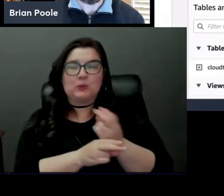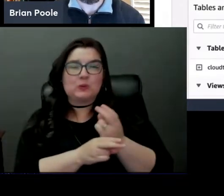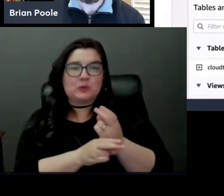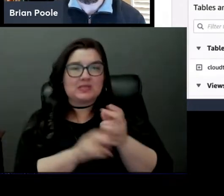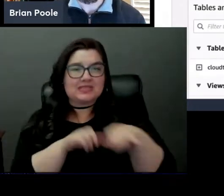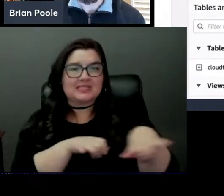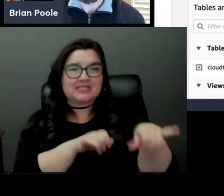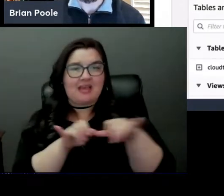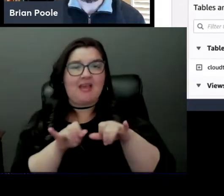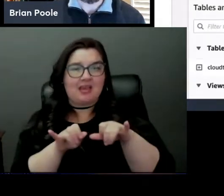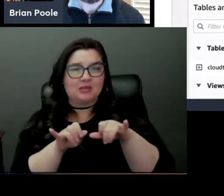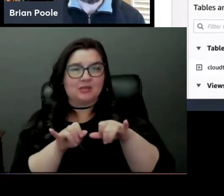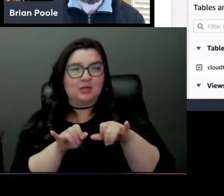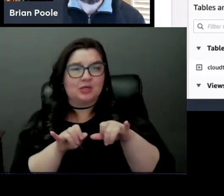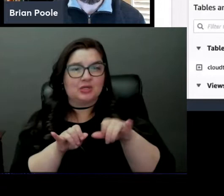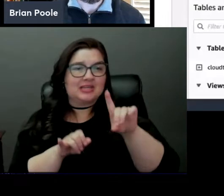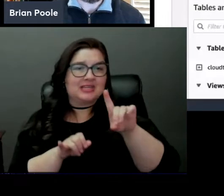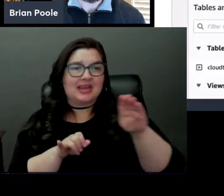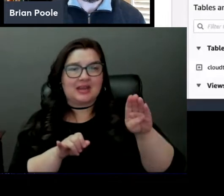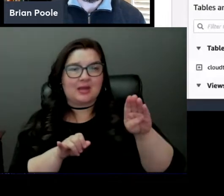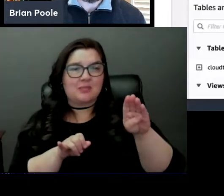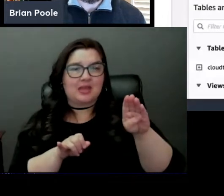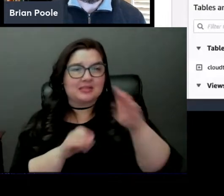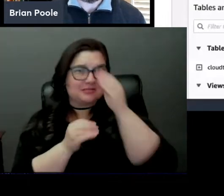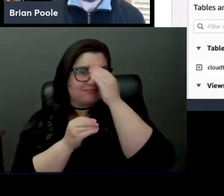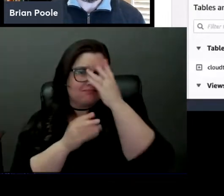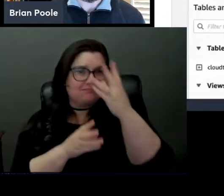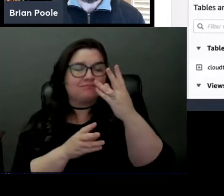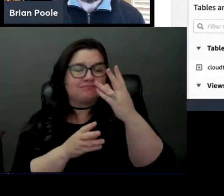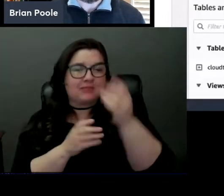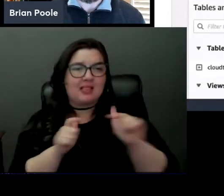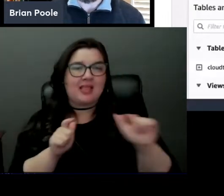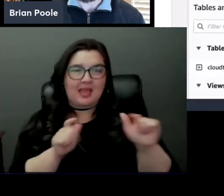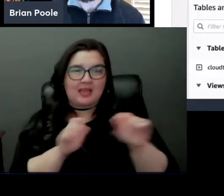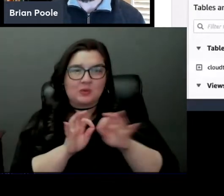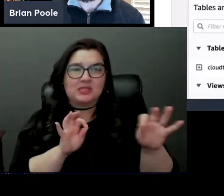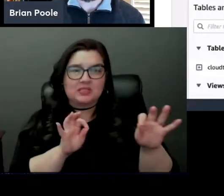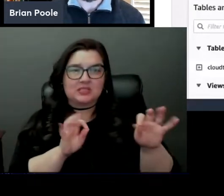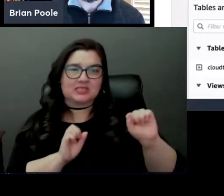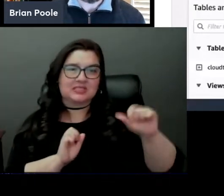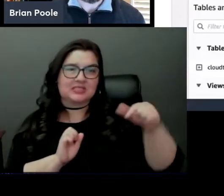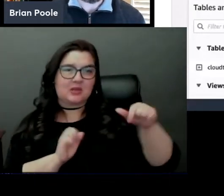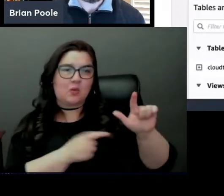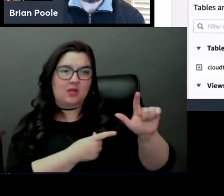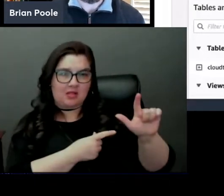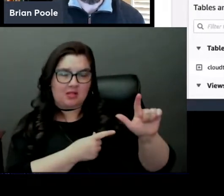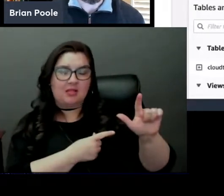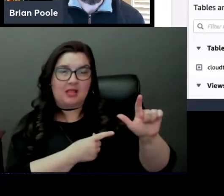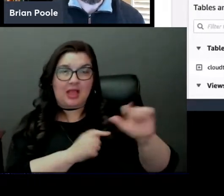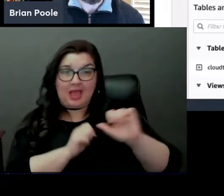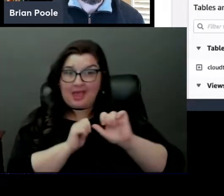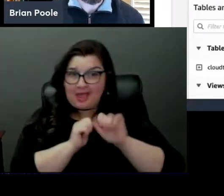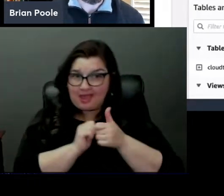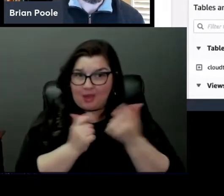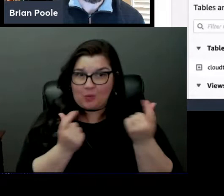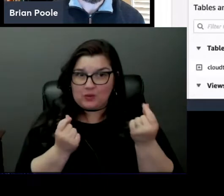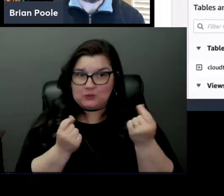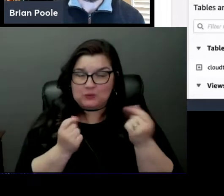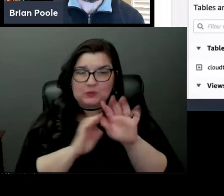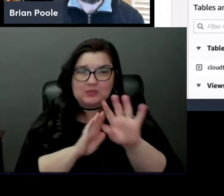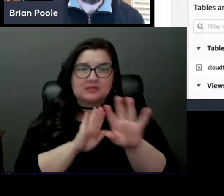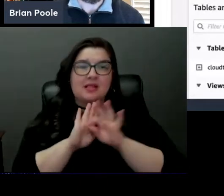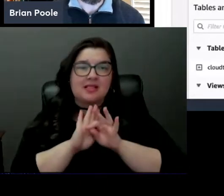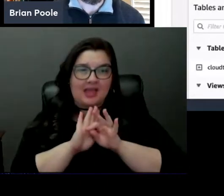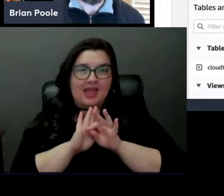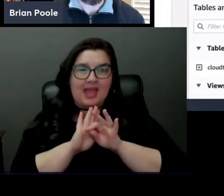SQL. So how that works is you can select, for example,